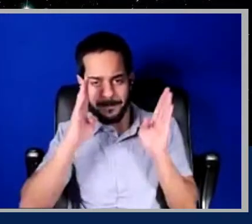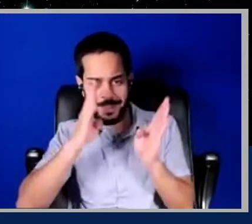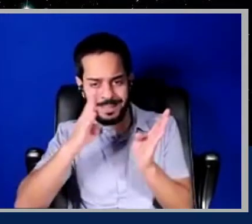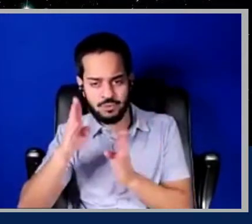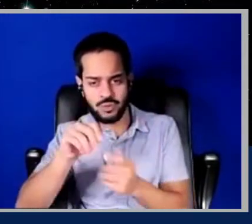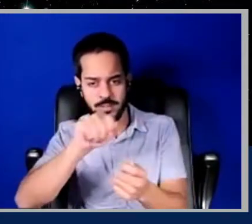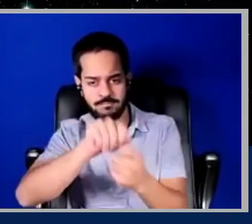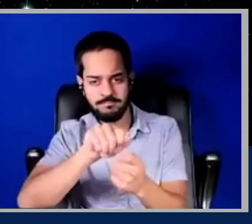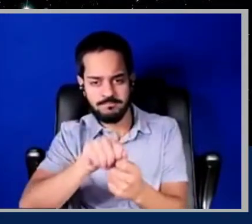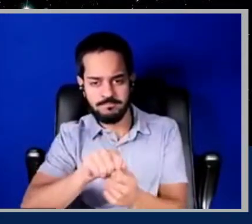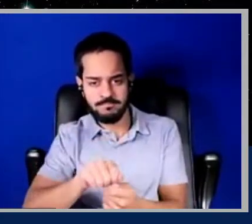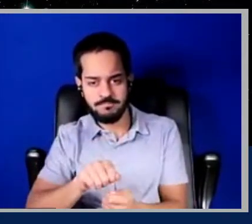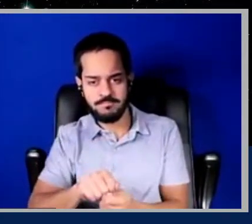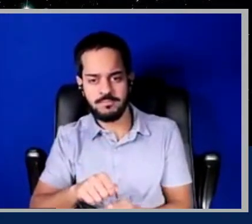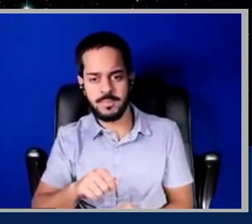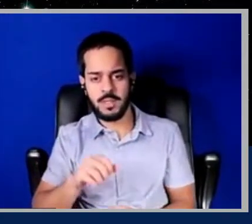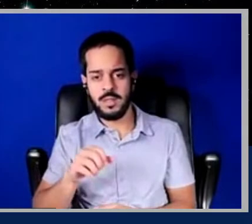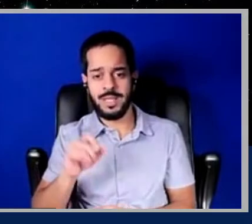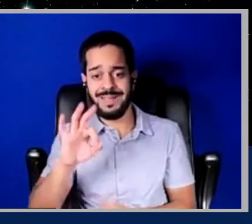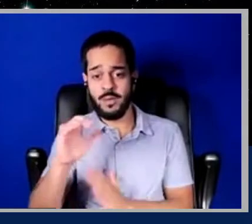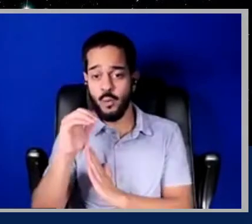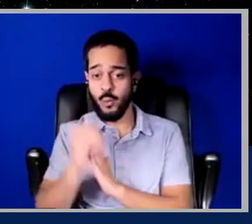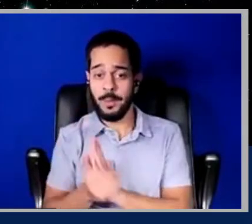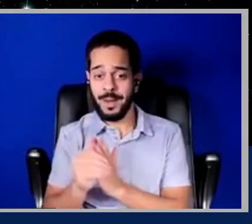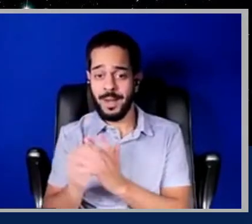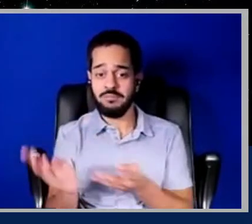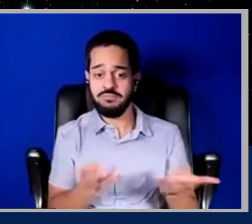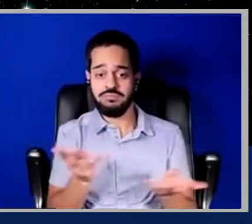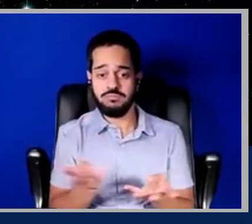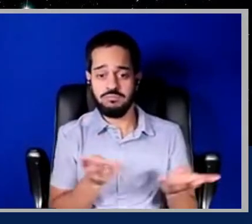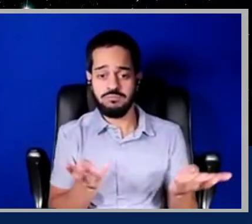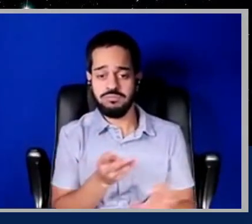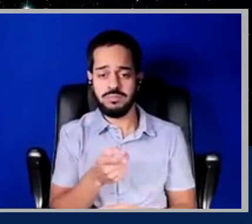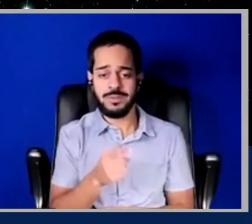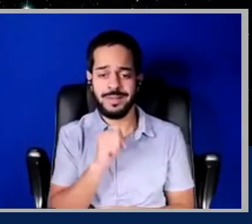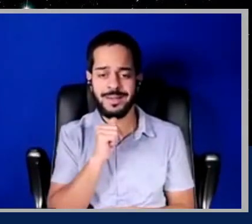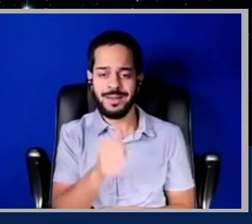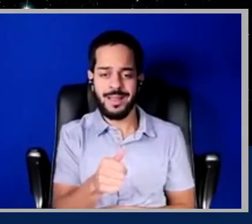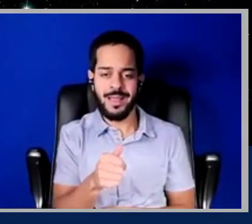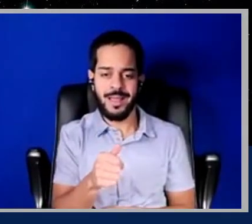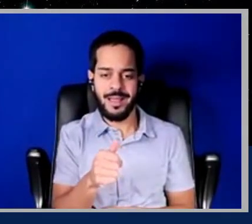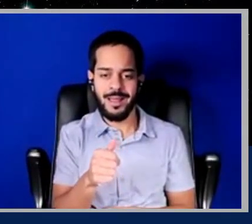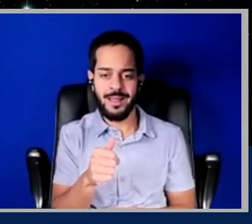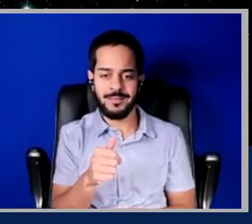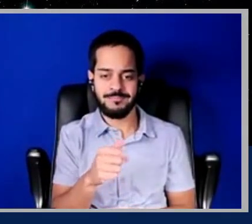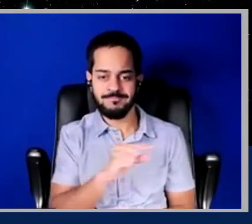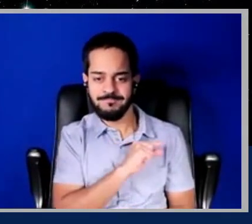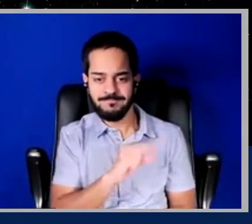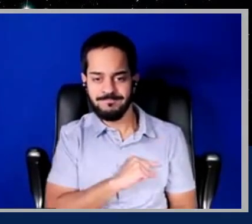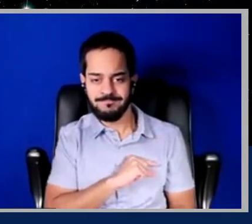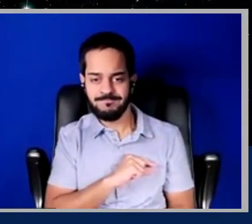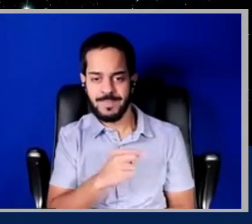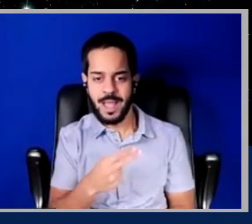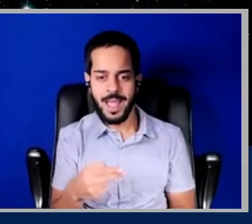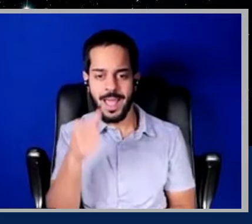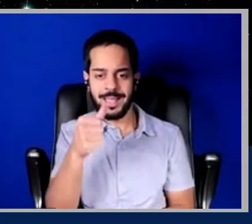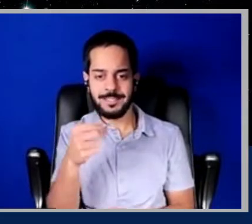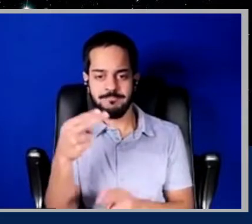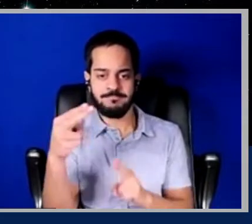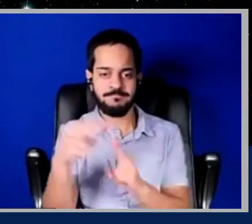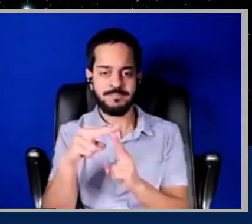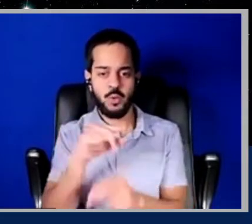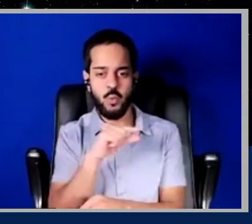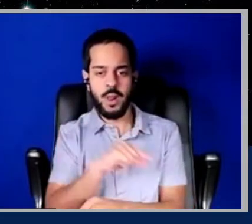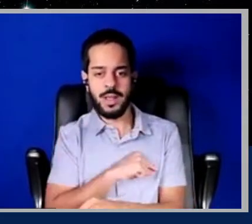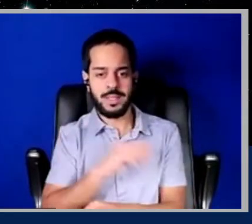details because just an auto output is not necessarily going to be, say, the highest tactile quality that you might need in order